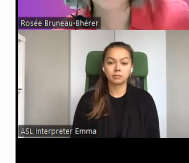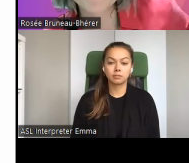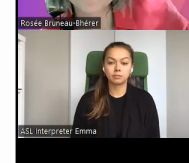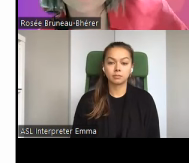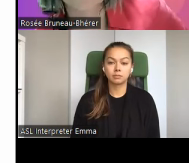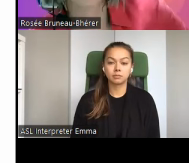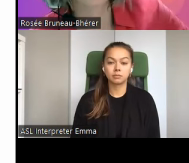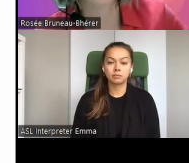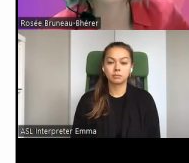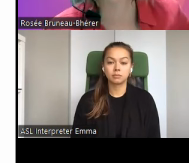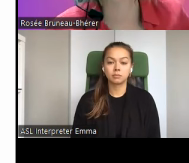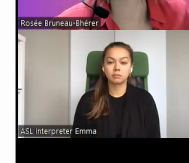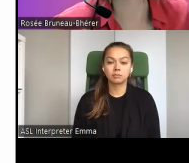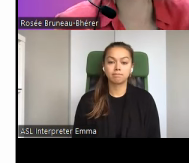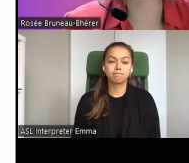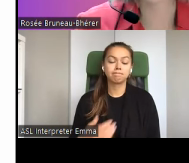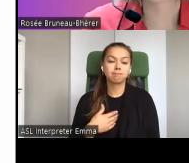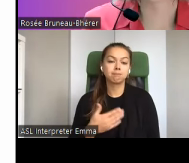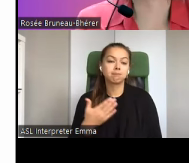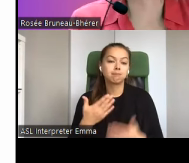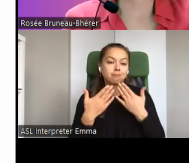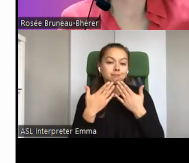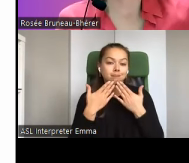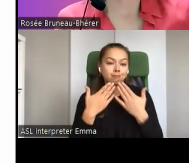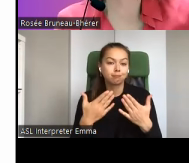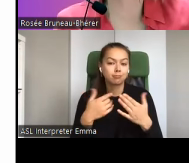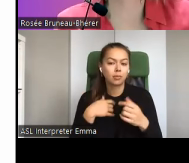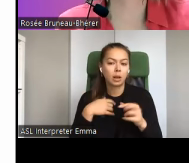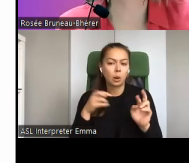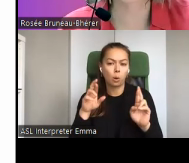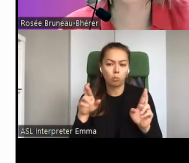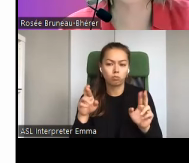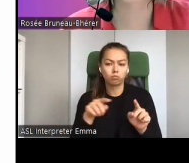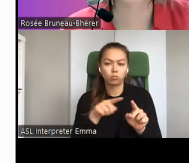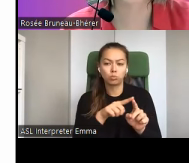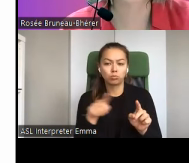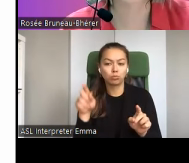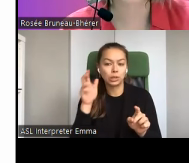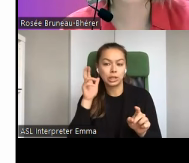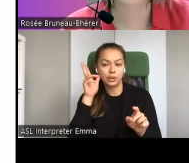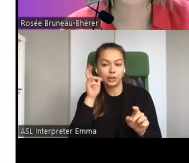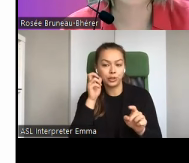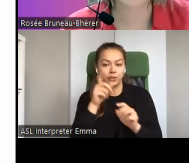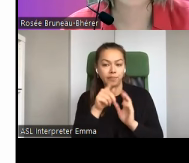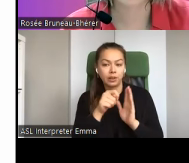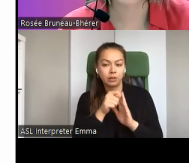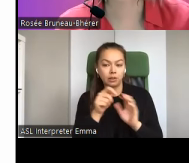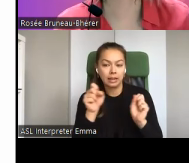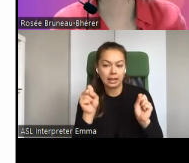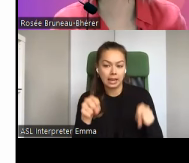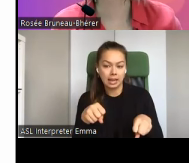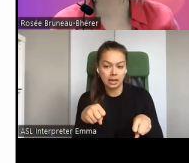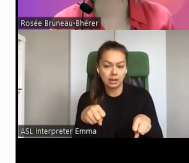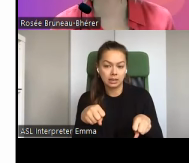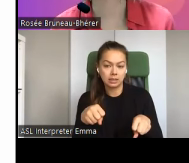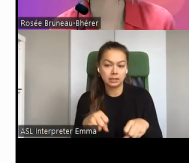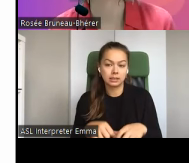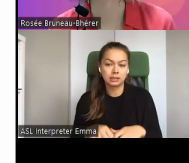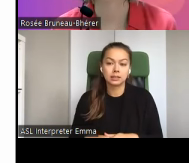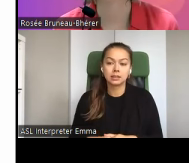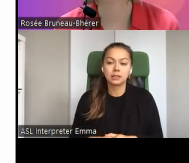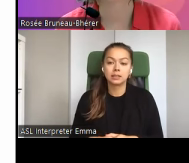Thank you very much. I hope that you were able to get sound. So basically, if you were in the